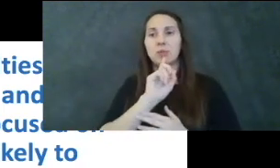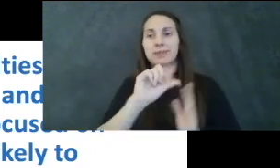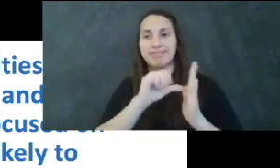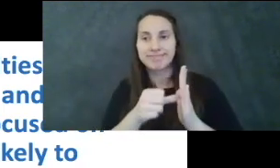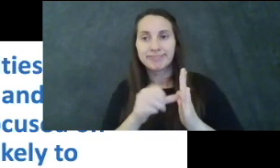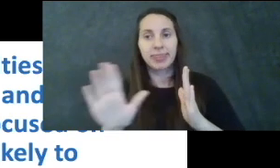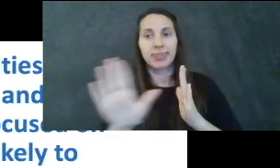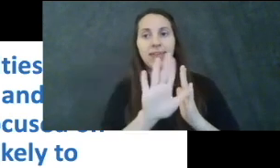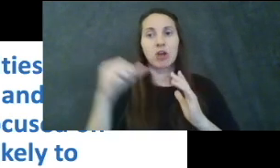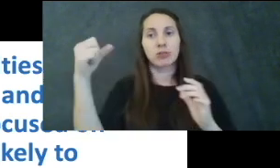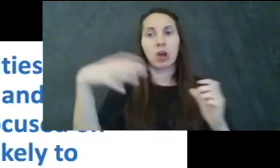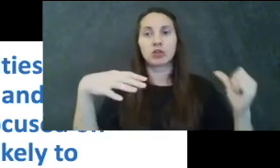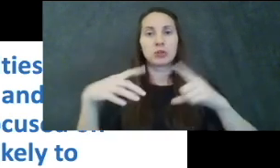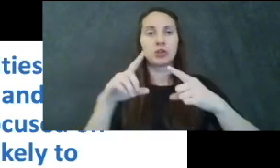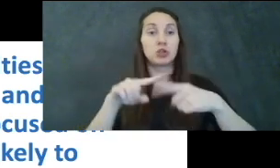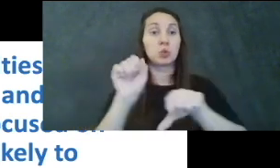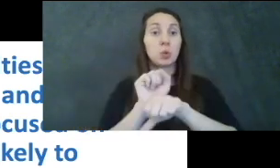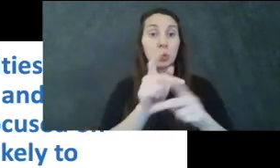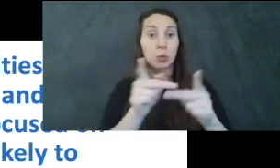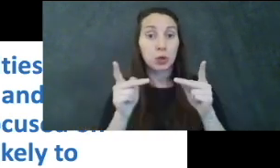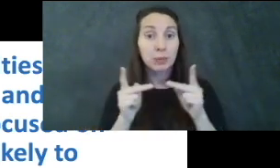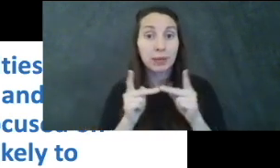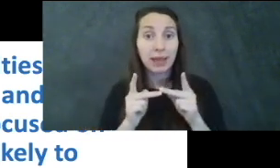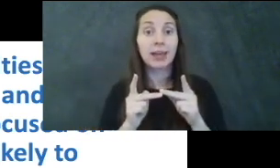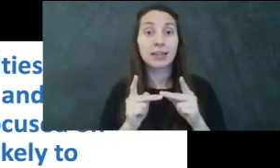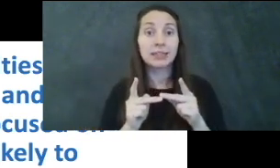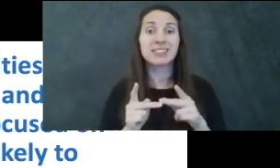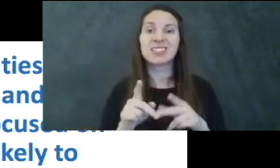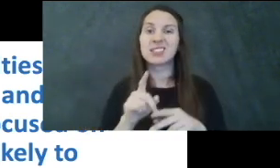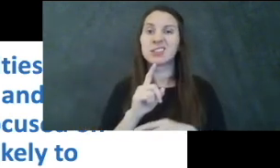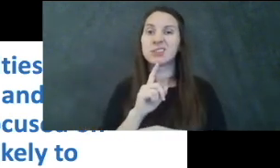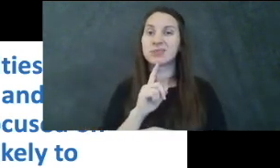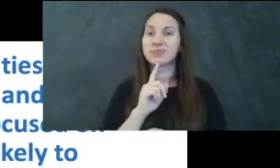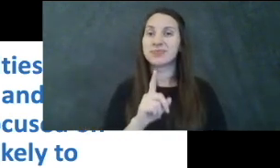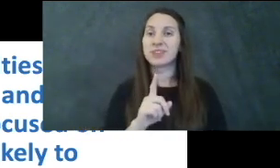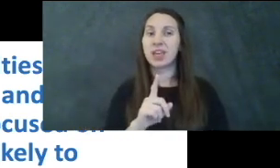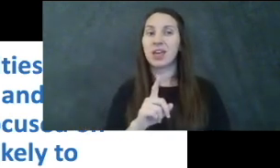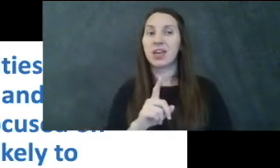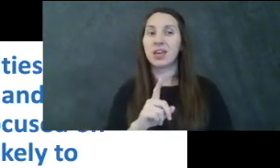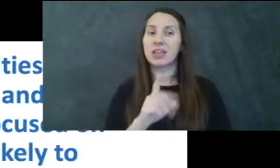that underscore historical biases they have faced, and that talk about how